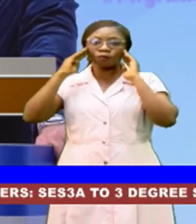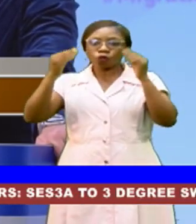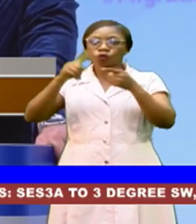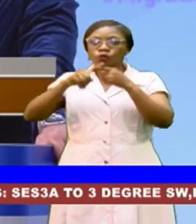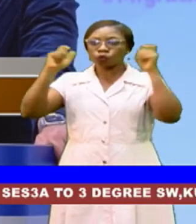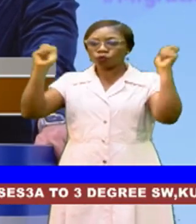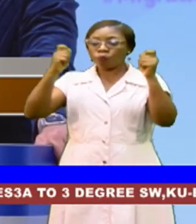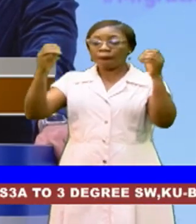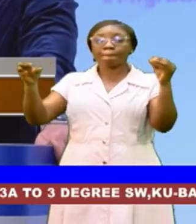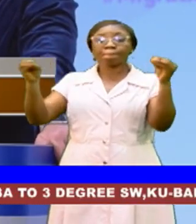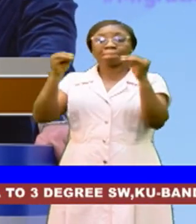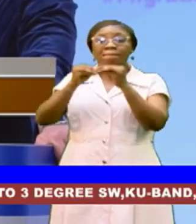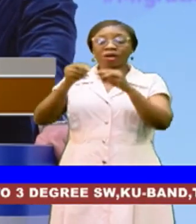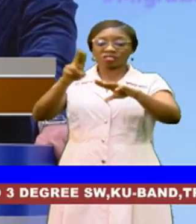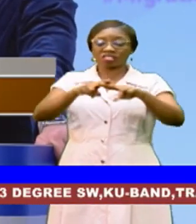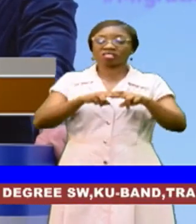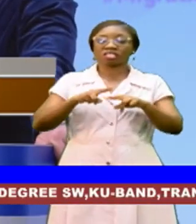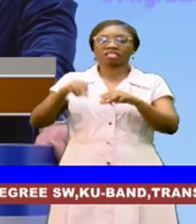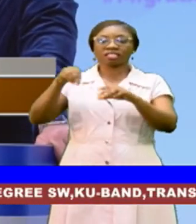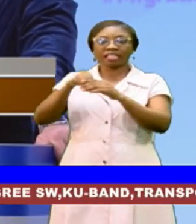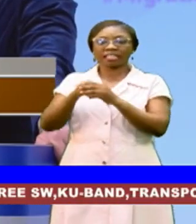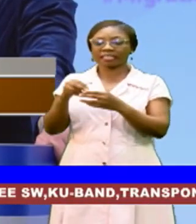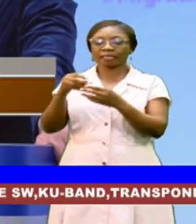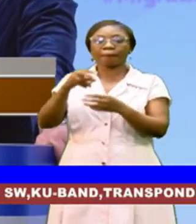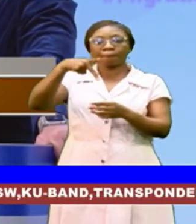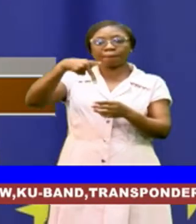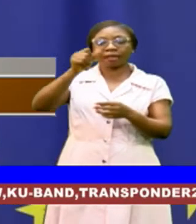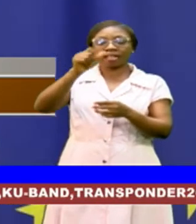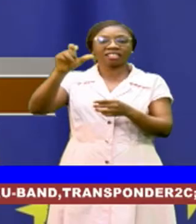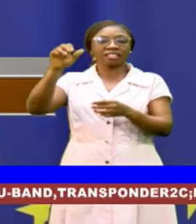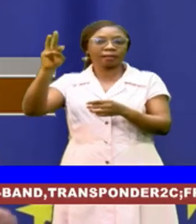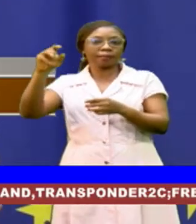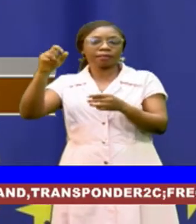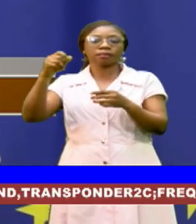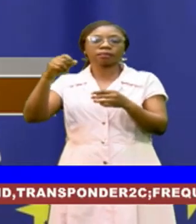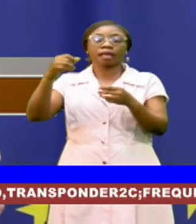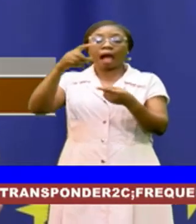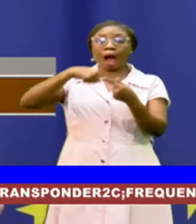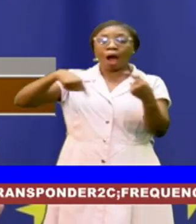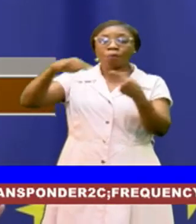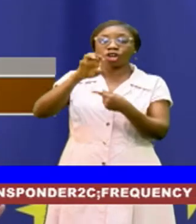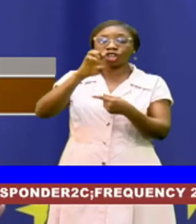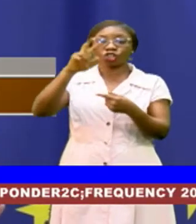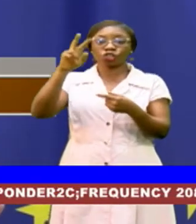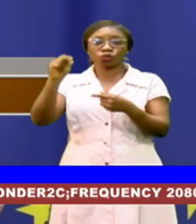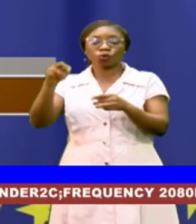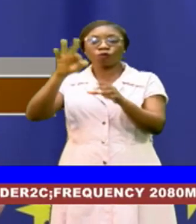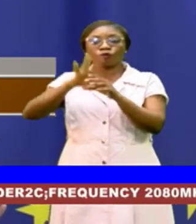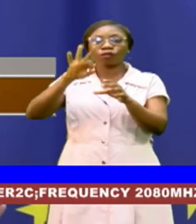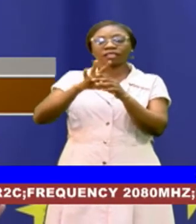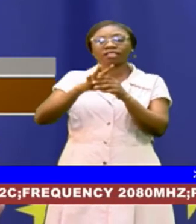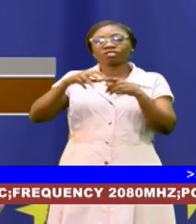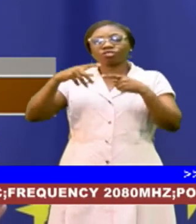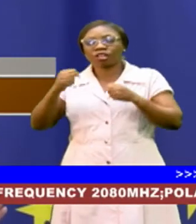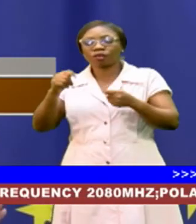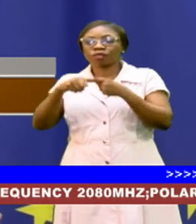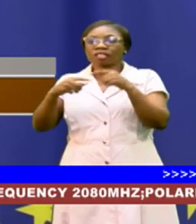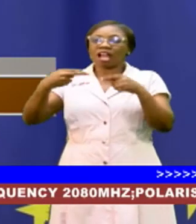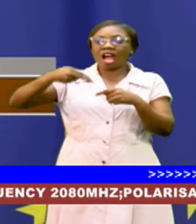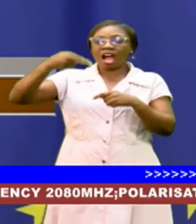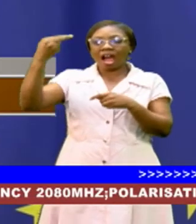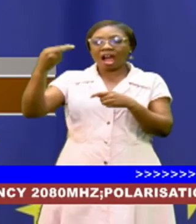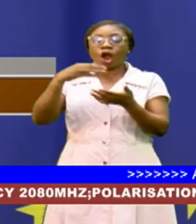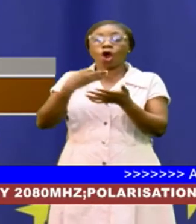in the parliament, reflecting a harder stance among EU voters struggling with high cost of living.